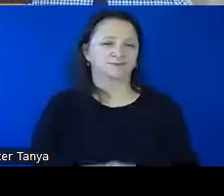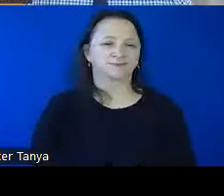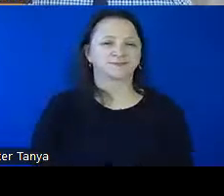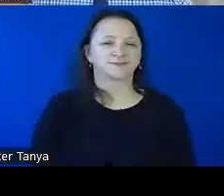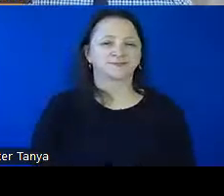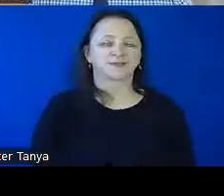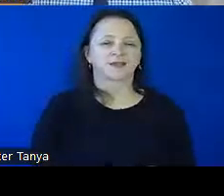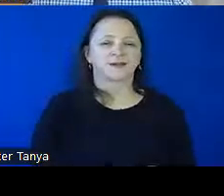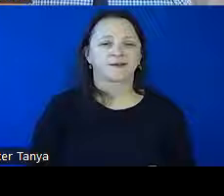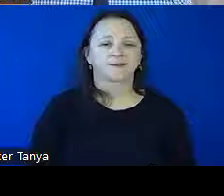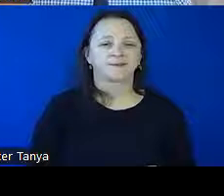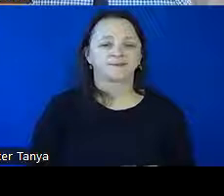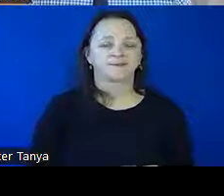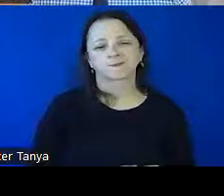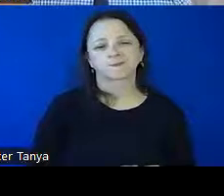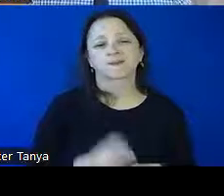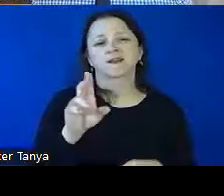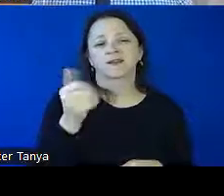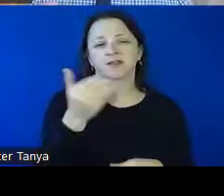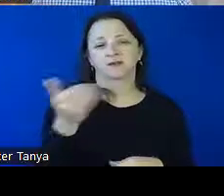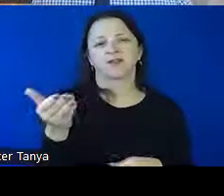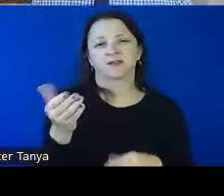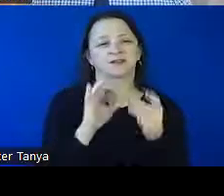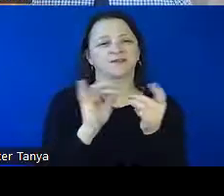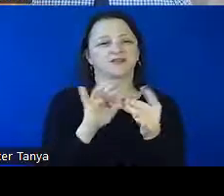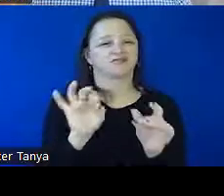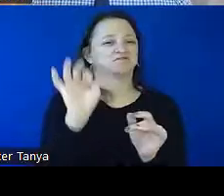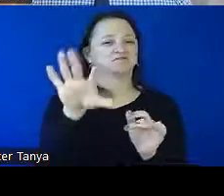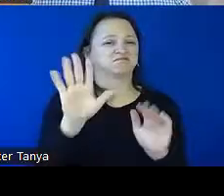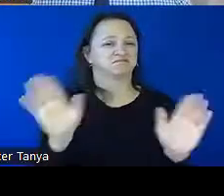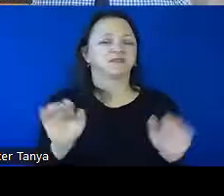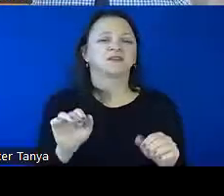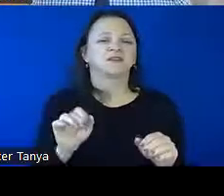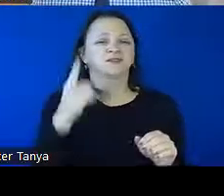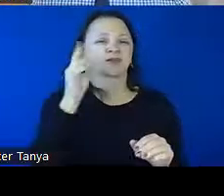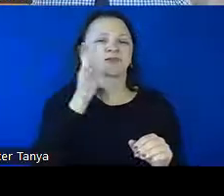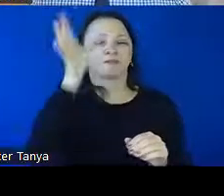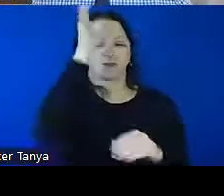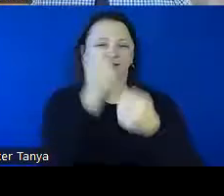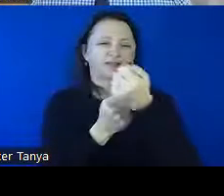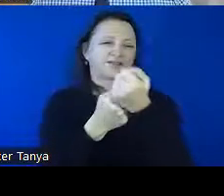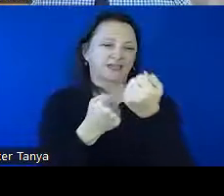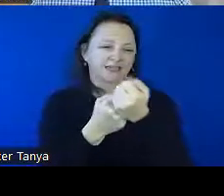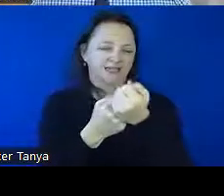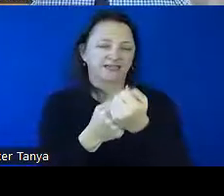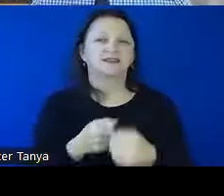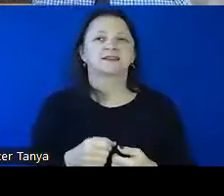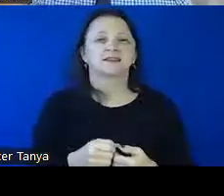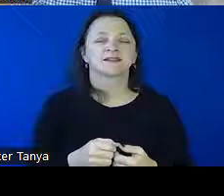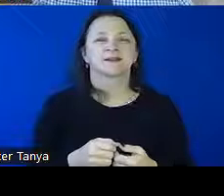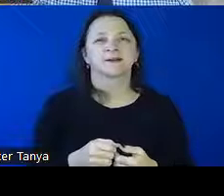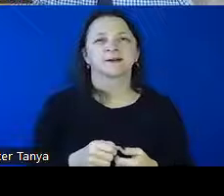And another thing I would also just kind of like to kind of mention here in terms of like parent advocacy is